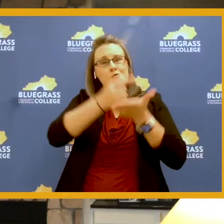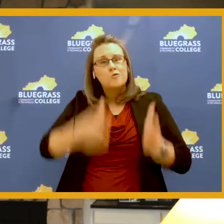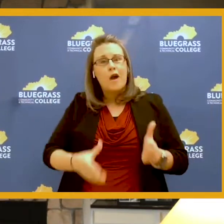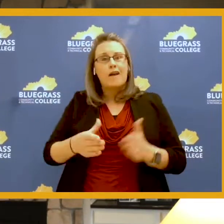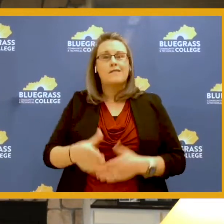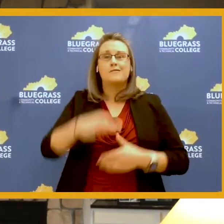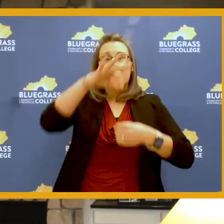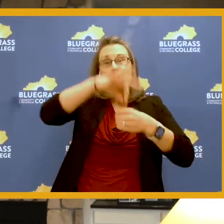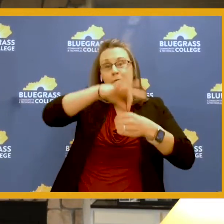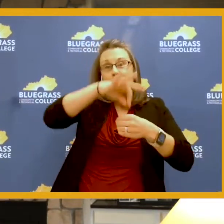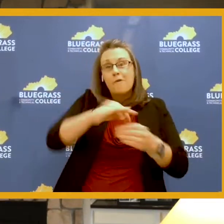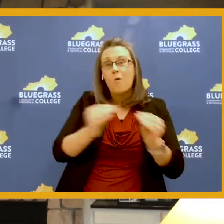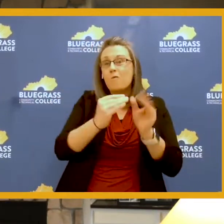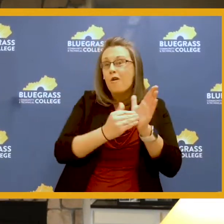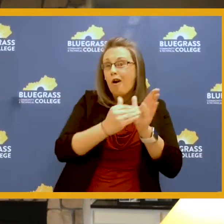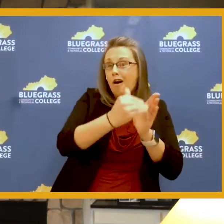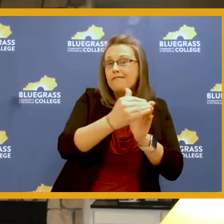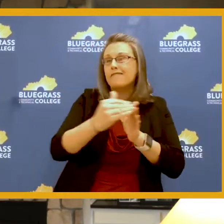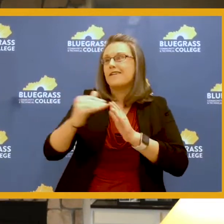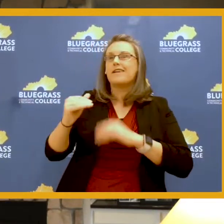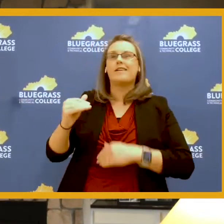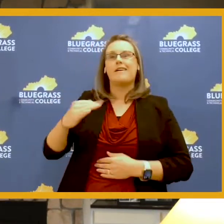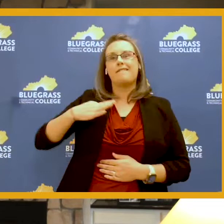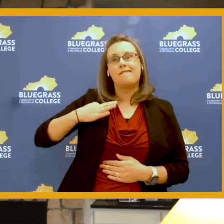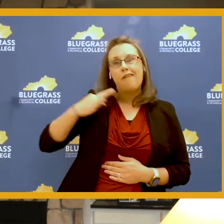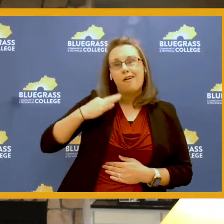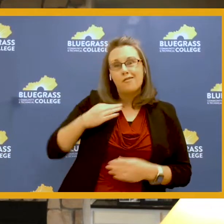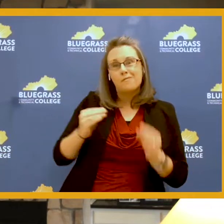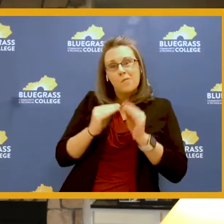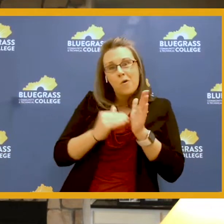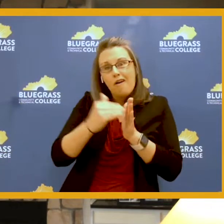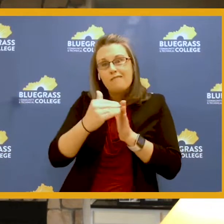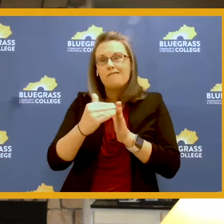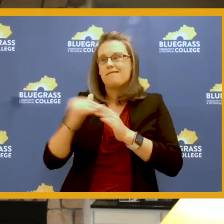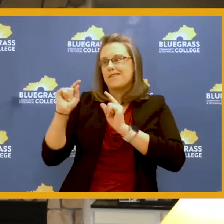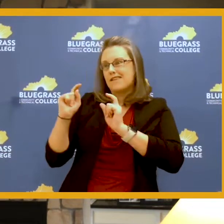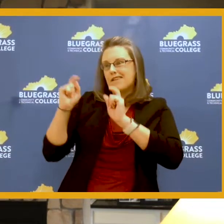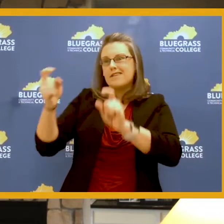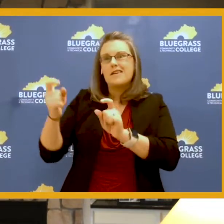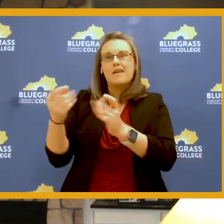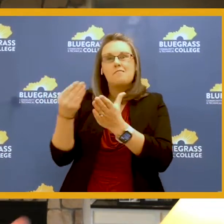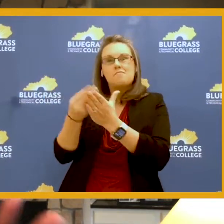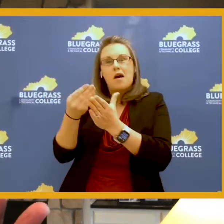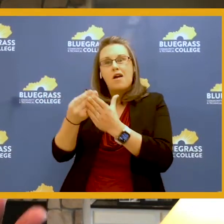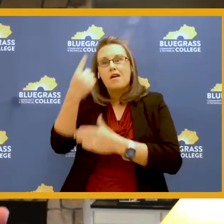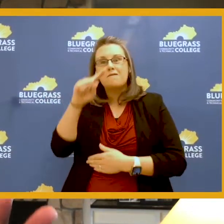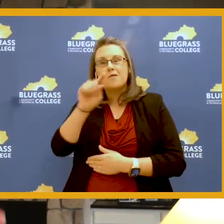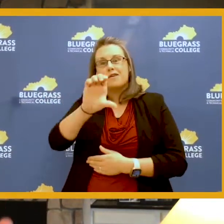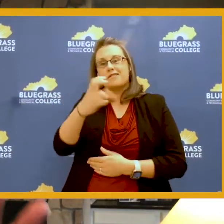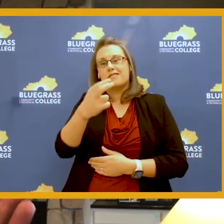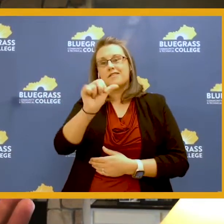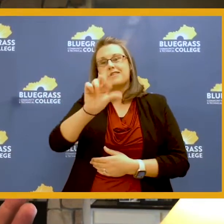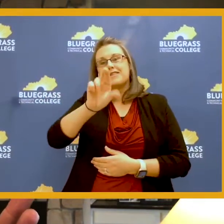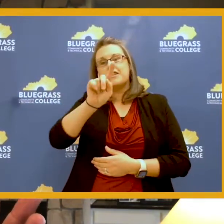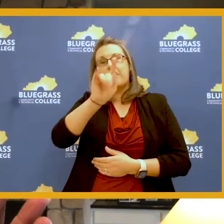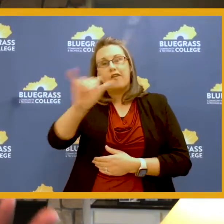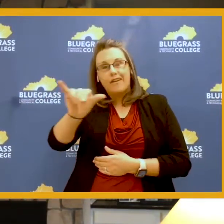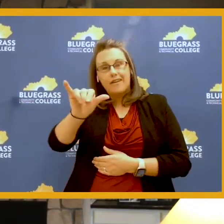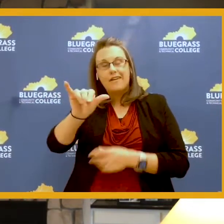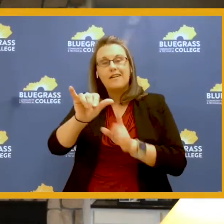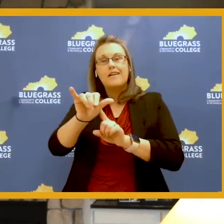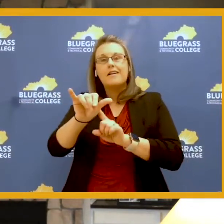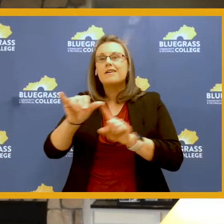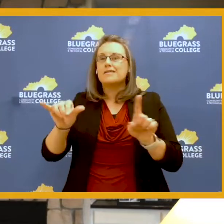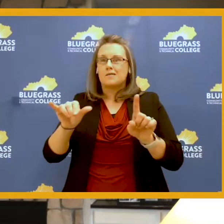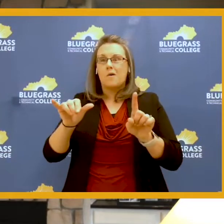vote more often, we volunteer more often, we contribute more to charitable causes. And there are even studies that show people that have